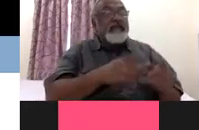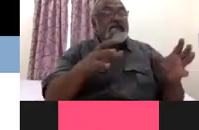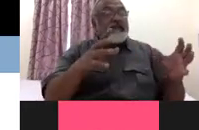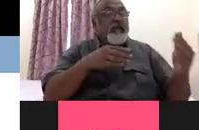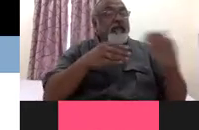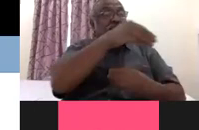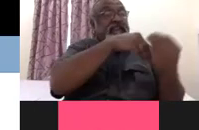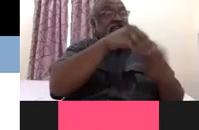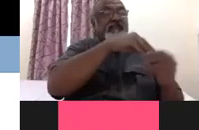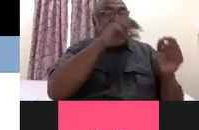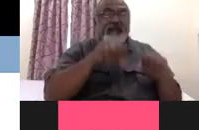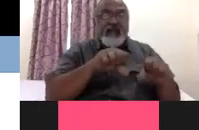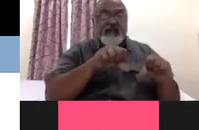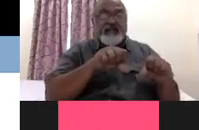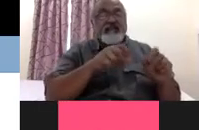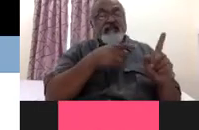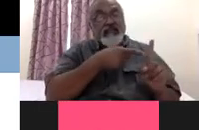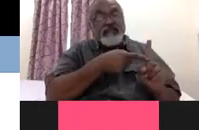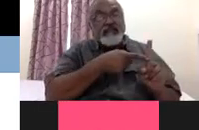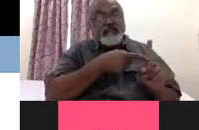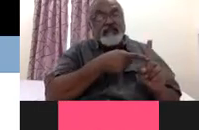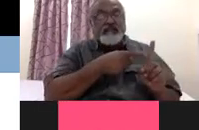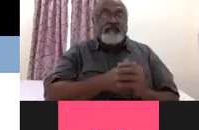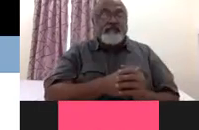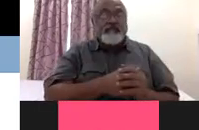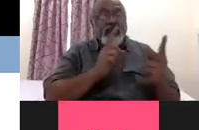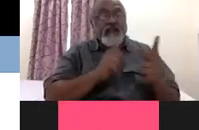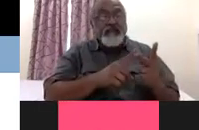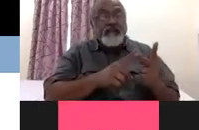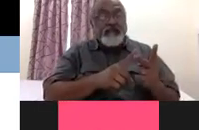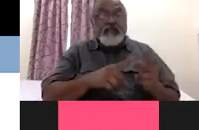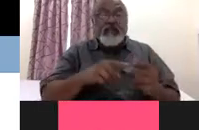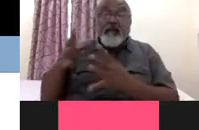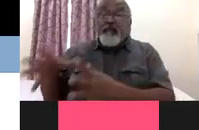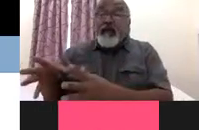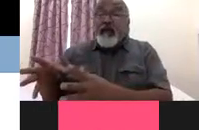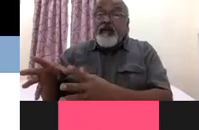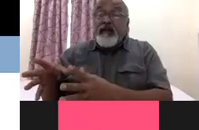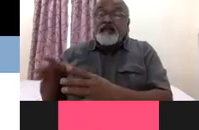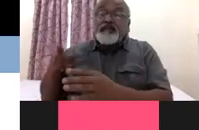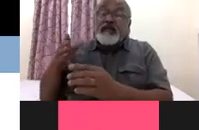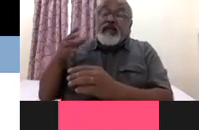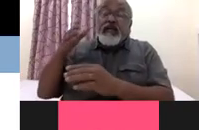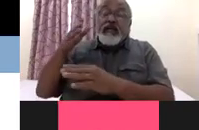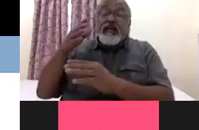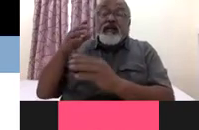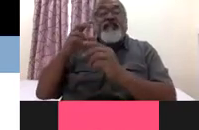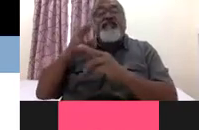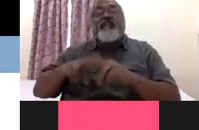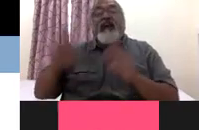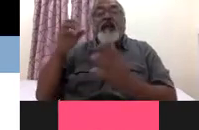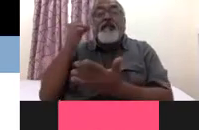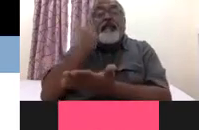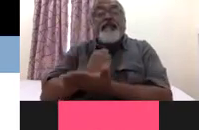that impairment can be impairment could be permanent, but disability could be temporary because it could be worked